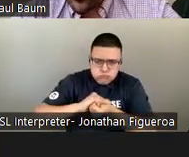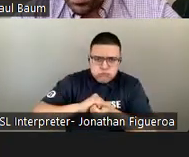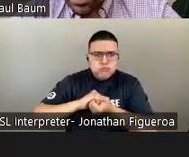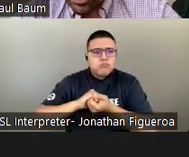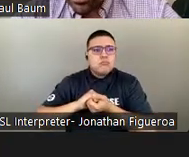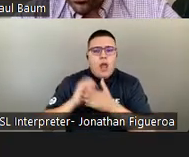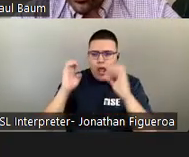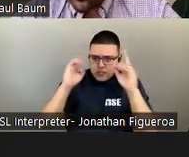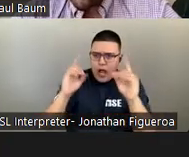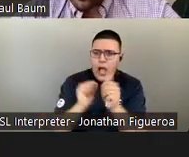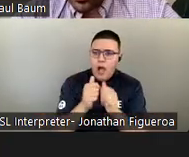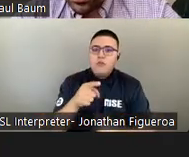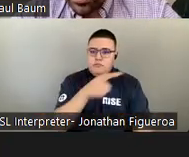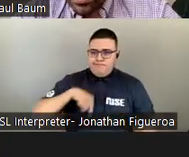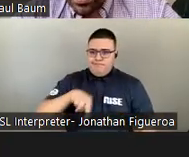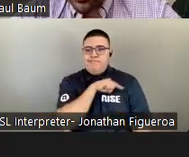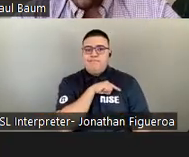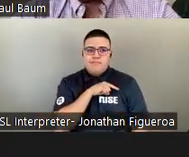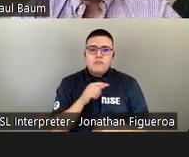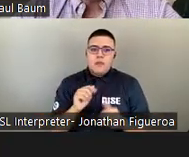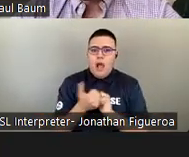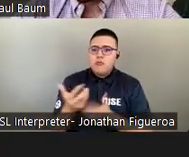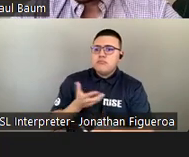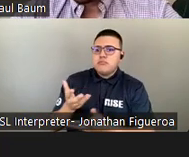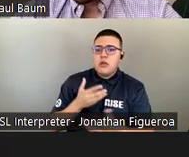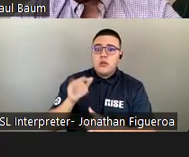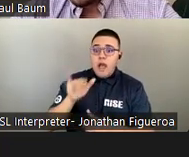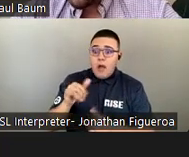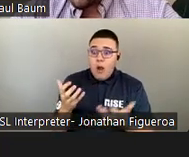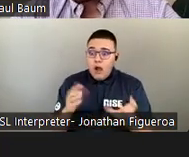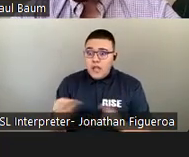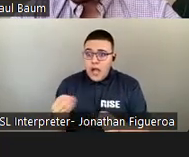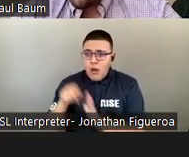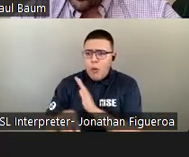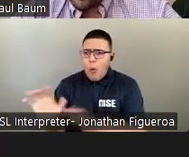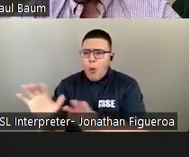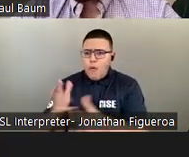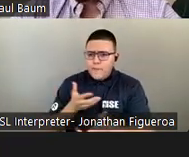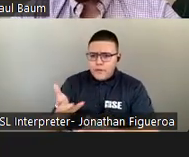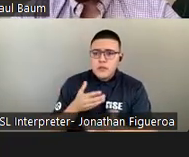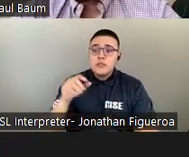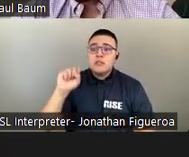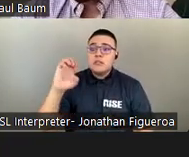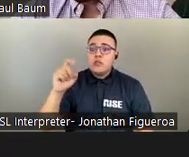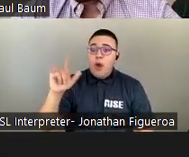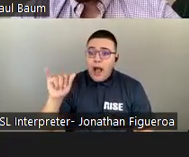that conversation regarding suicide, regarding sexuality, regarding